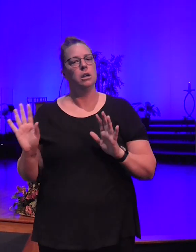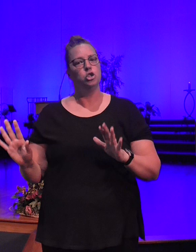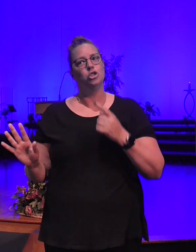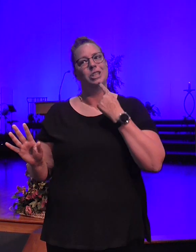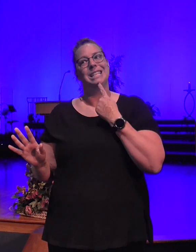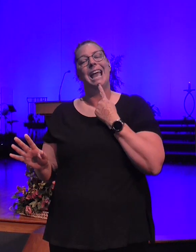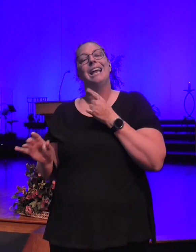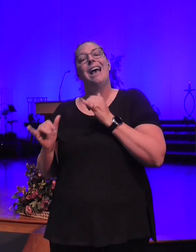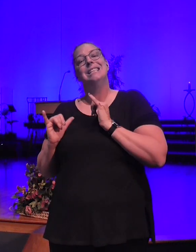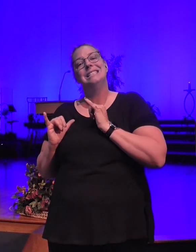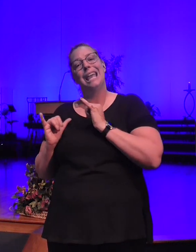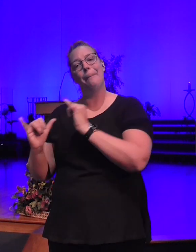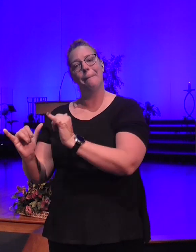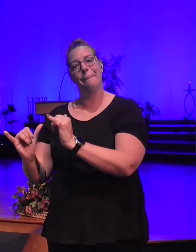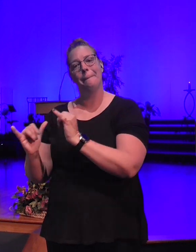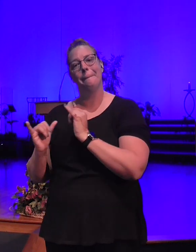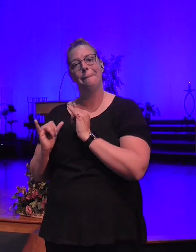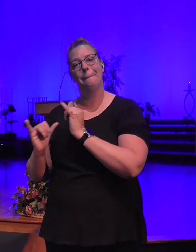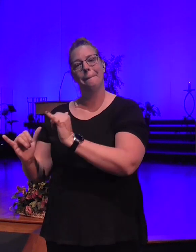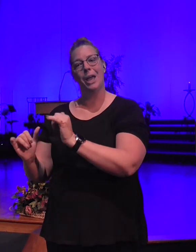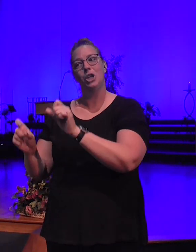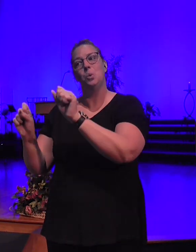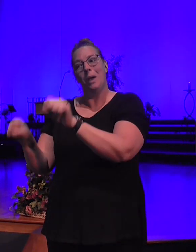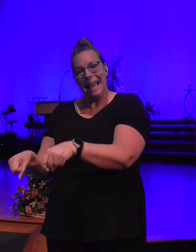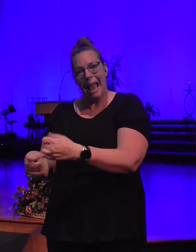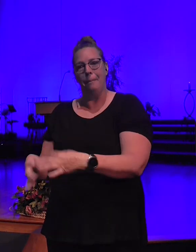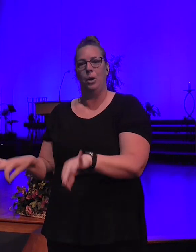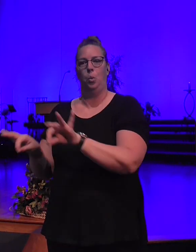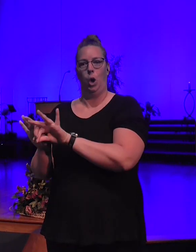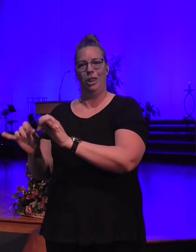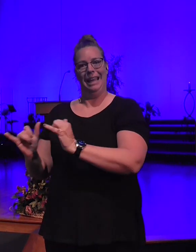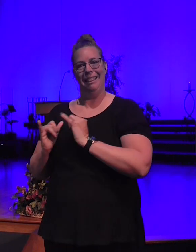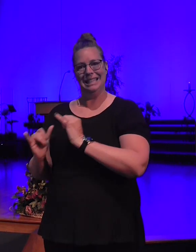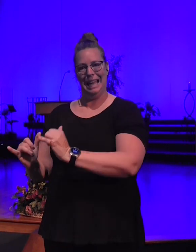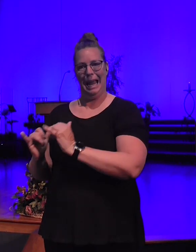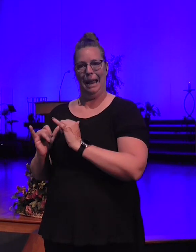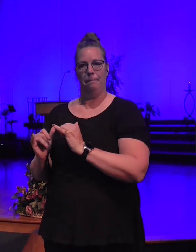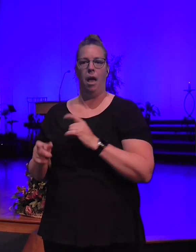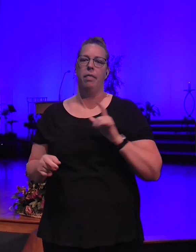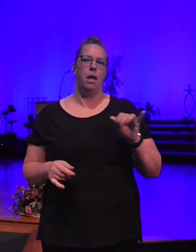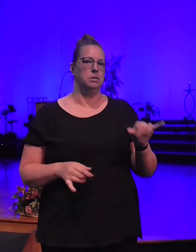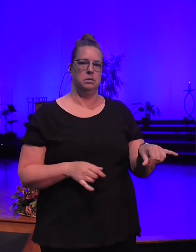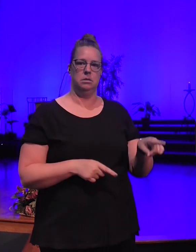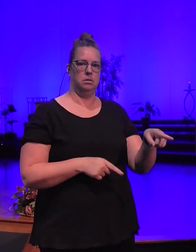be worthy. And that is the same thing that Harriet Tubman said.